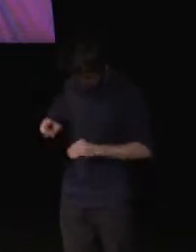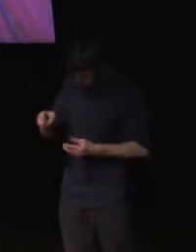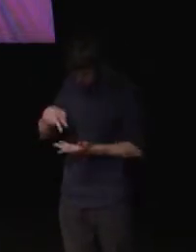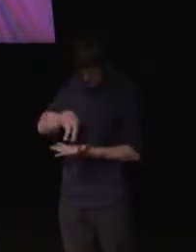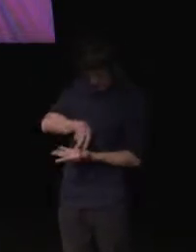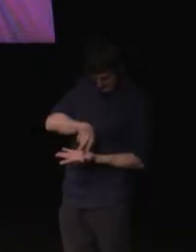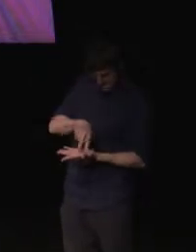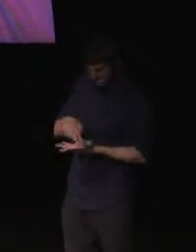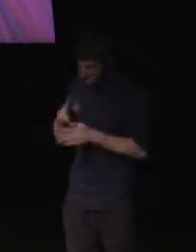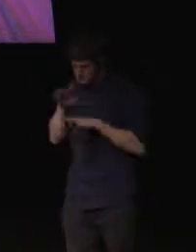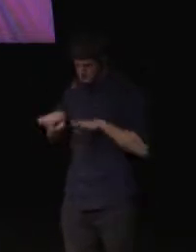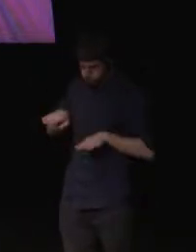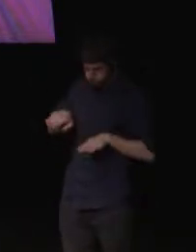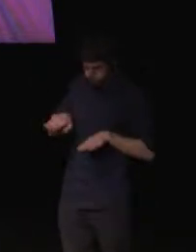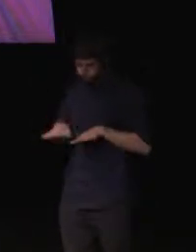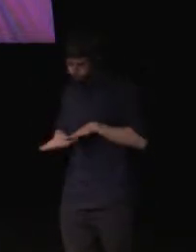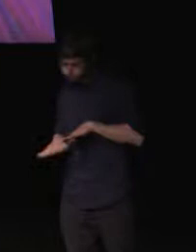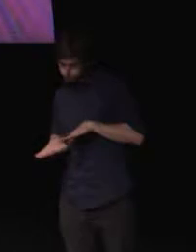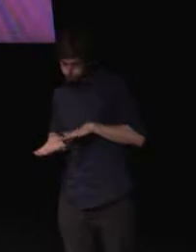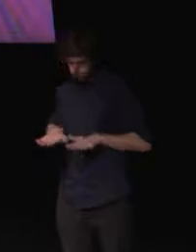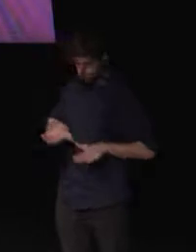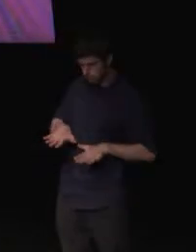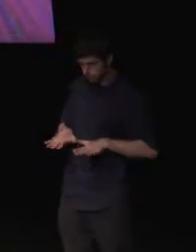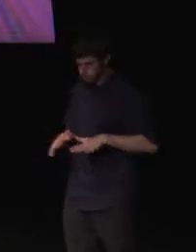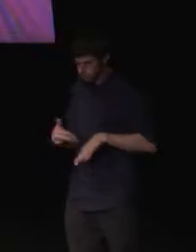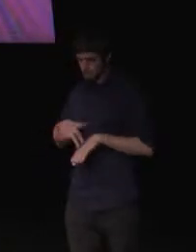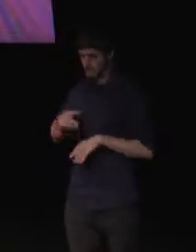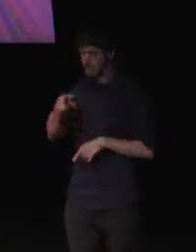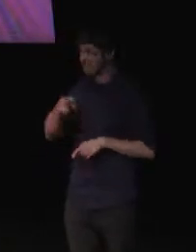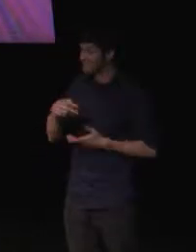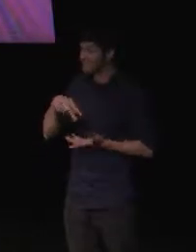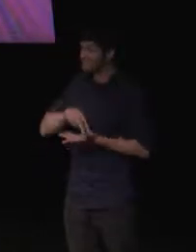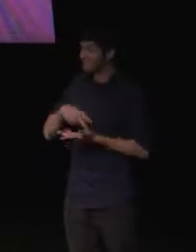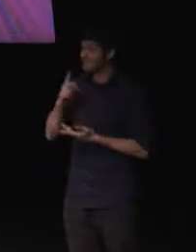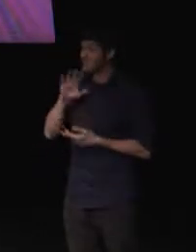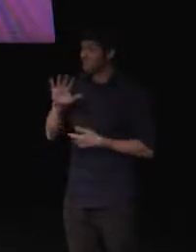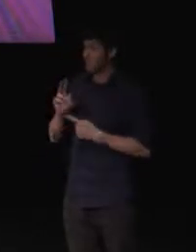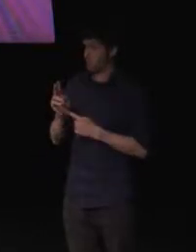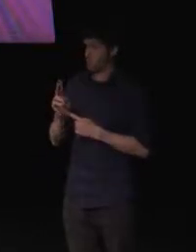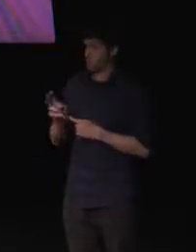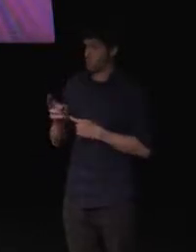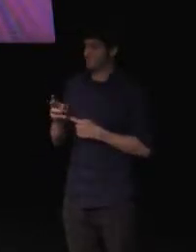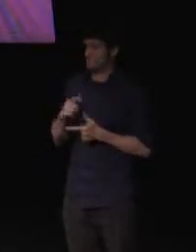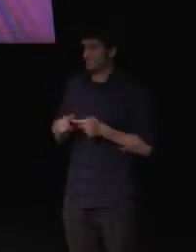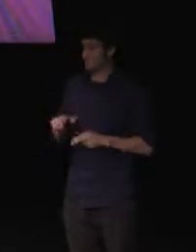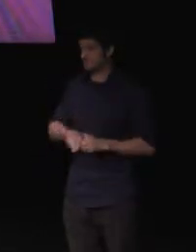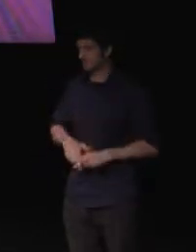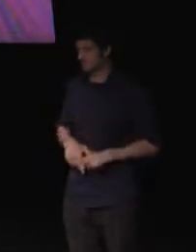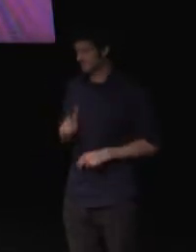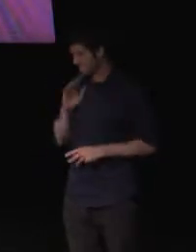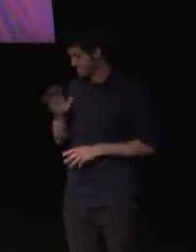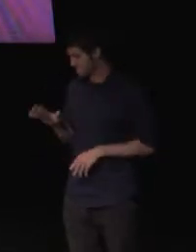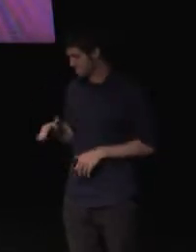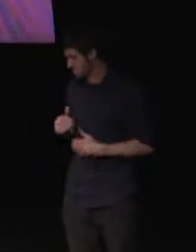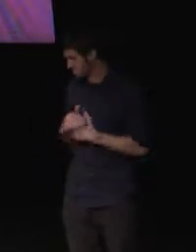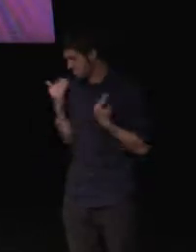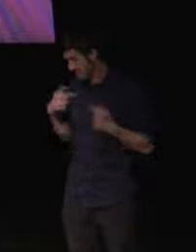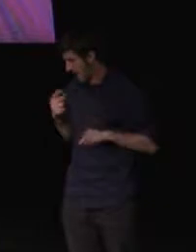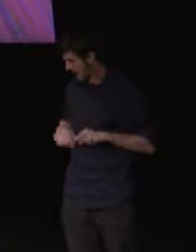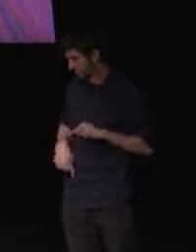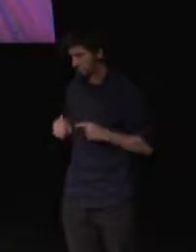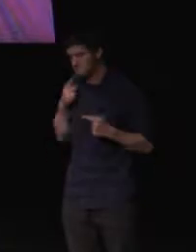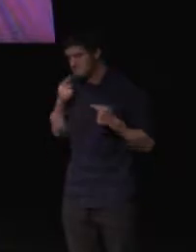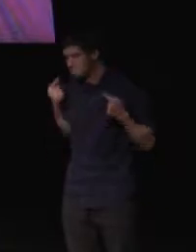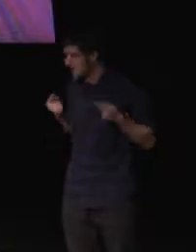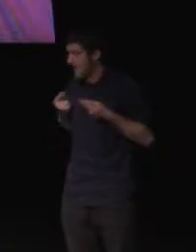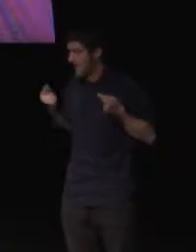practice standing. He stood for maybe 2 minutes, and then he immediately sat back down and said, nope. Too much pain,